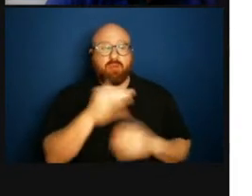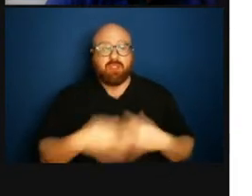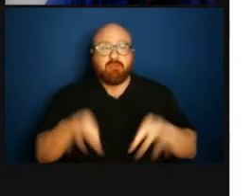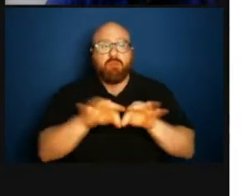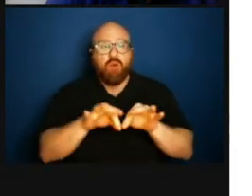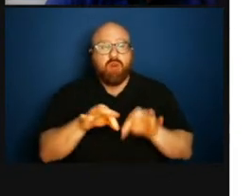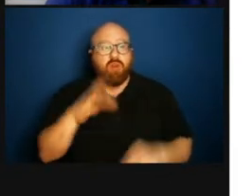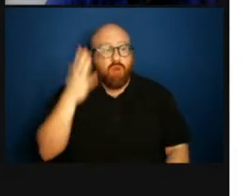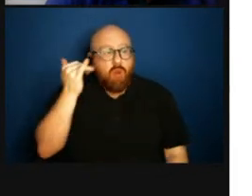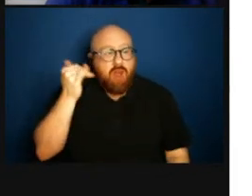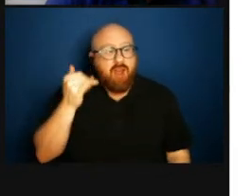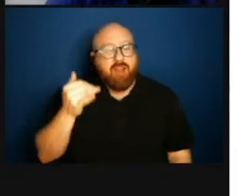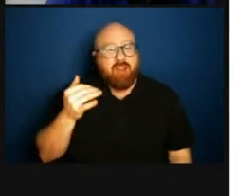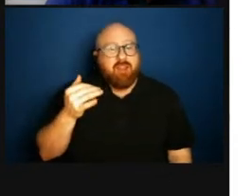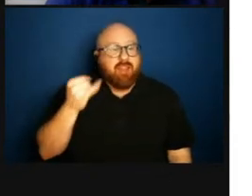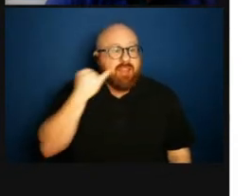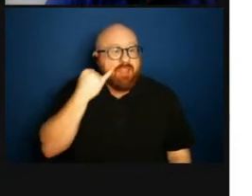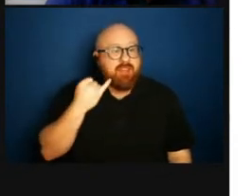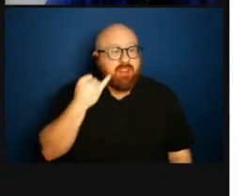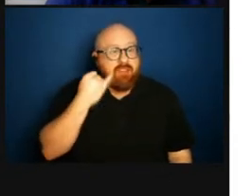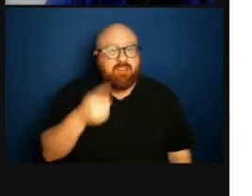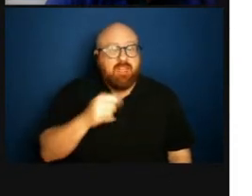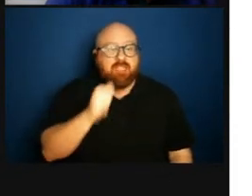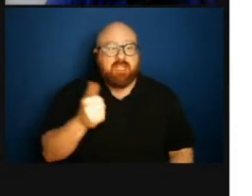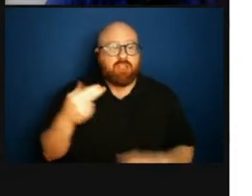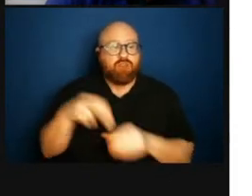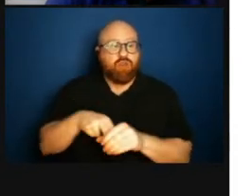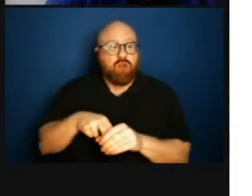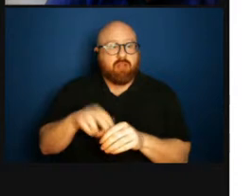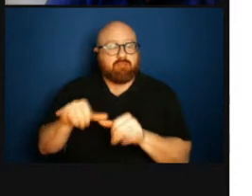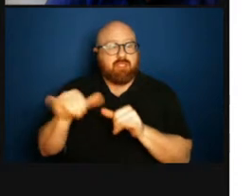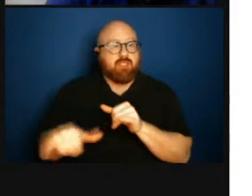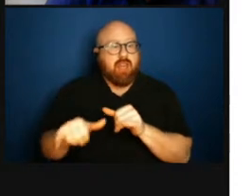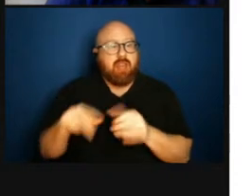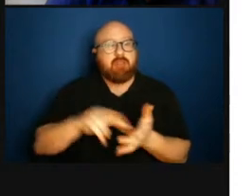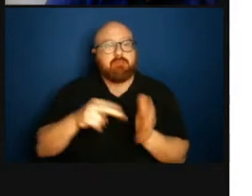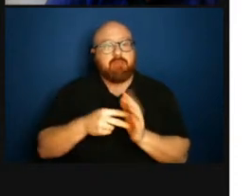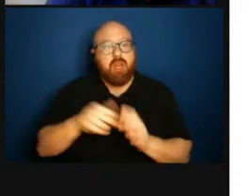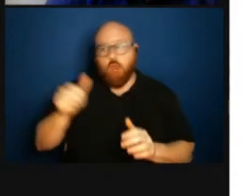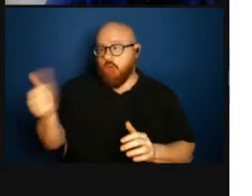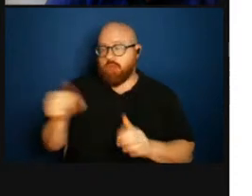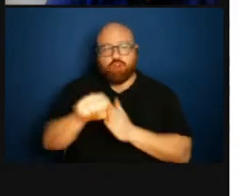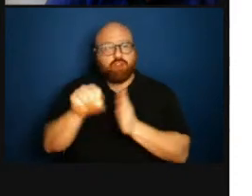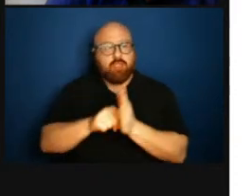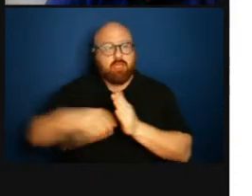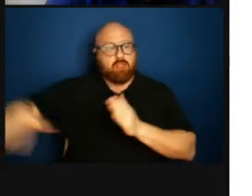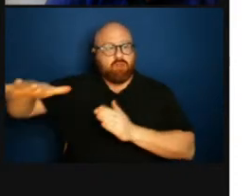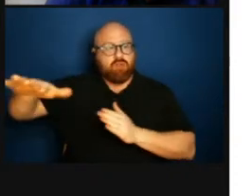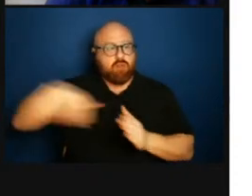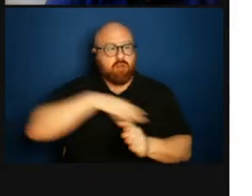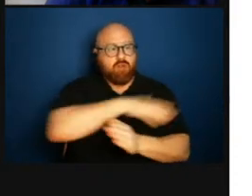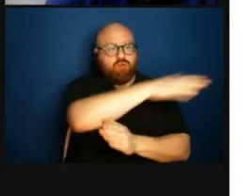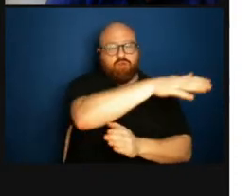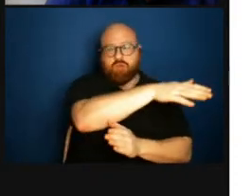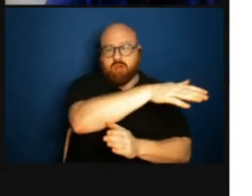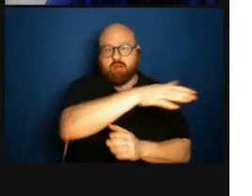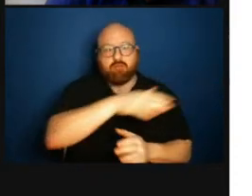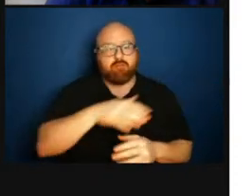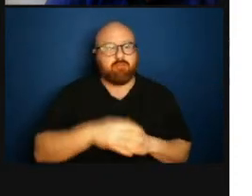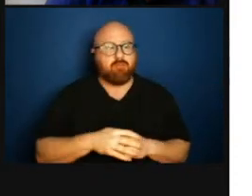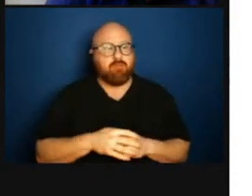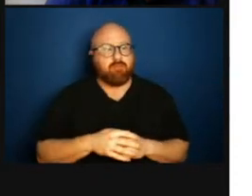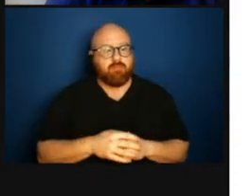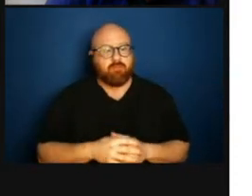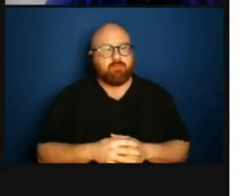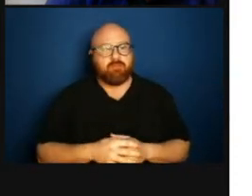states. Today, Governor Hicks has a large but hardly noticed portrait in the State House exhibit between the